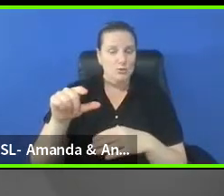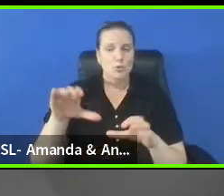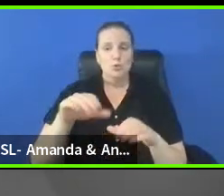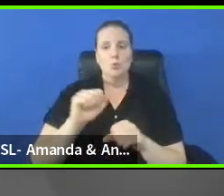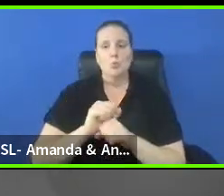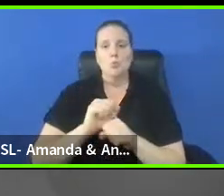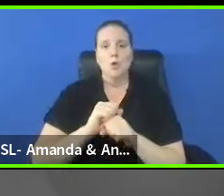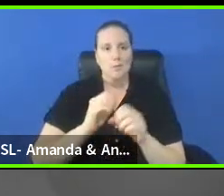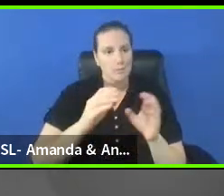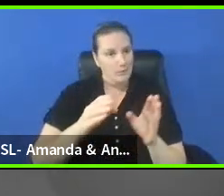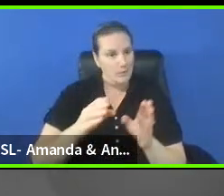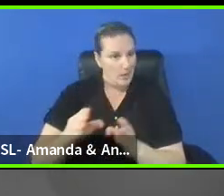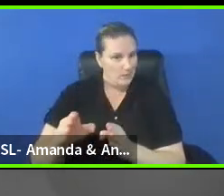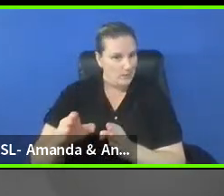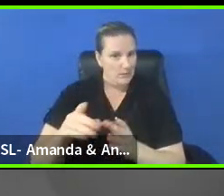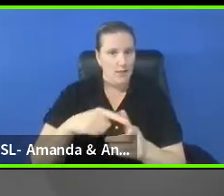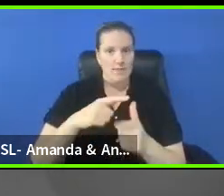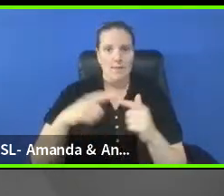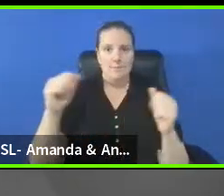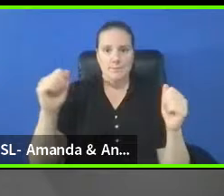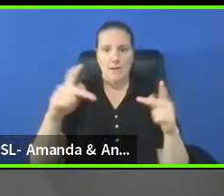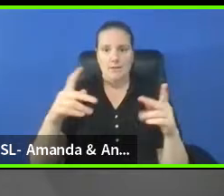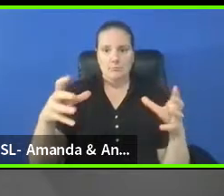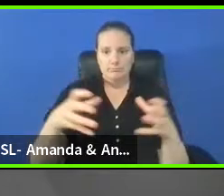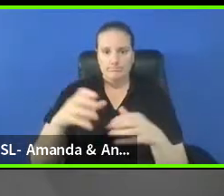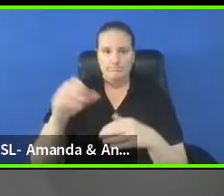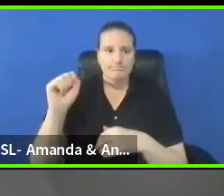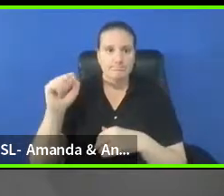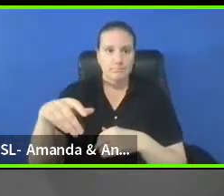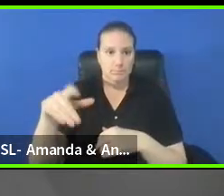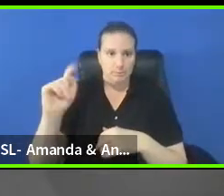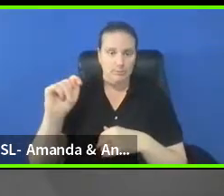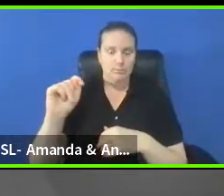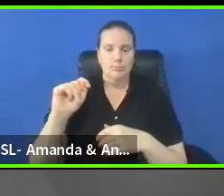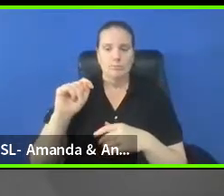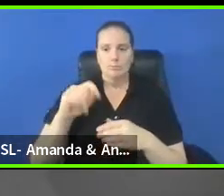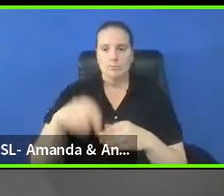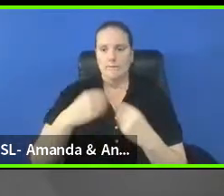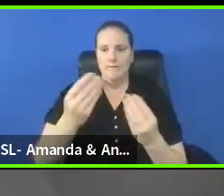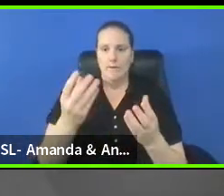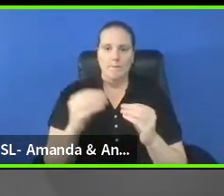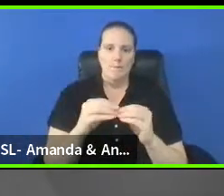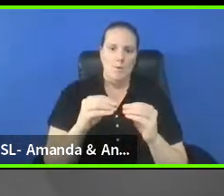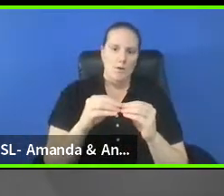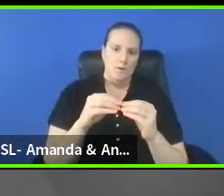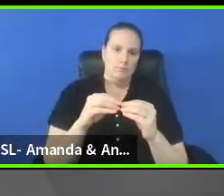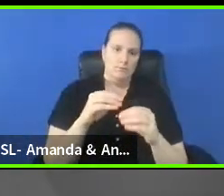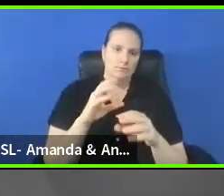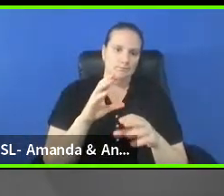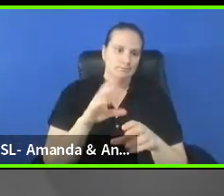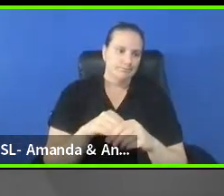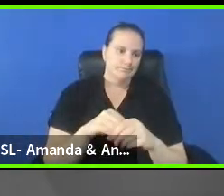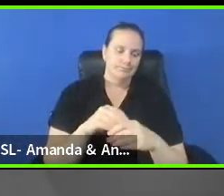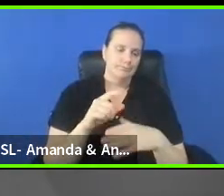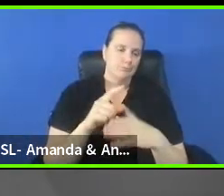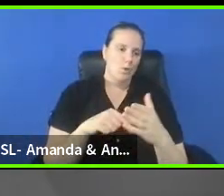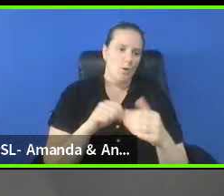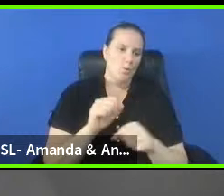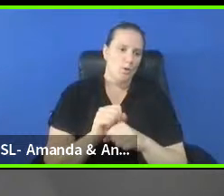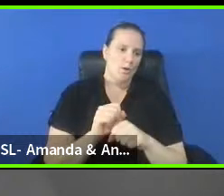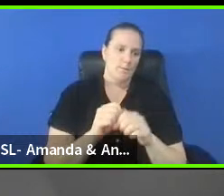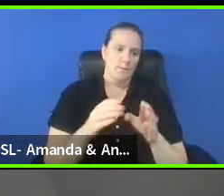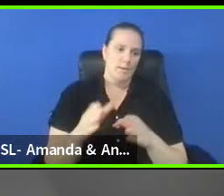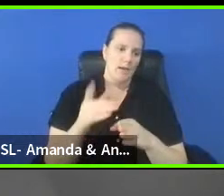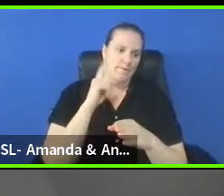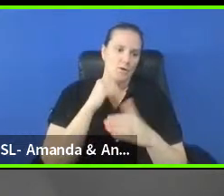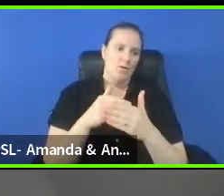work planning, and then we'll be back together in September, and we'll be able to provide a little bit more insight as to what the work plan for the rest